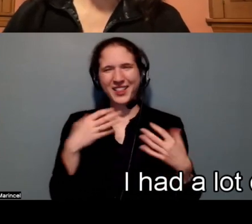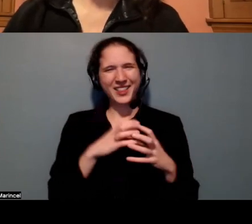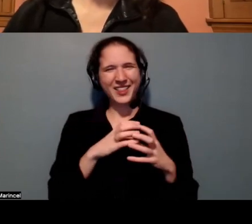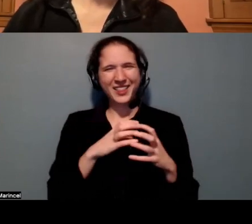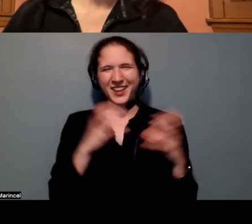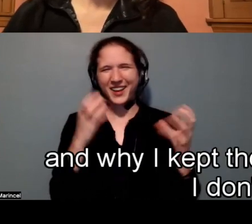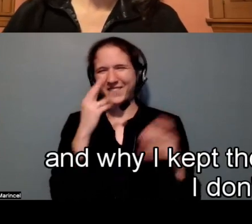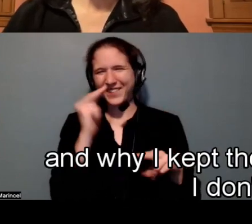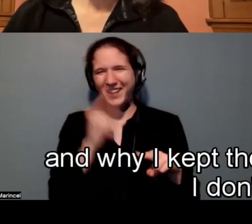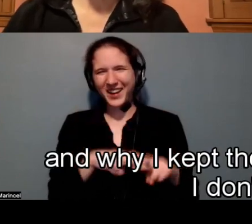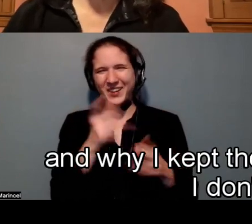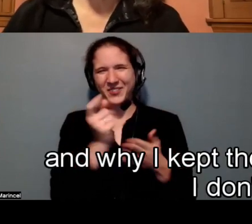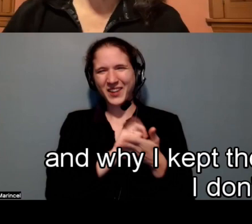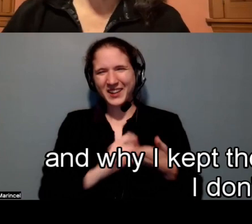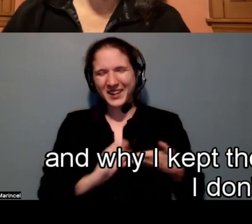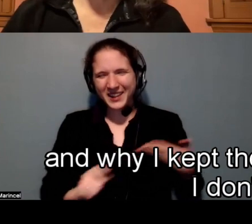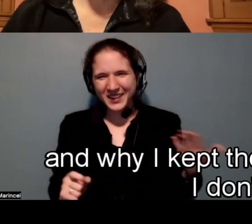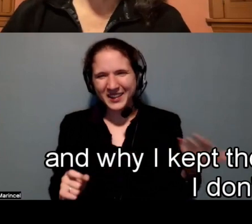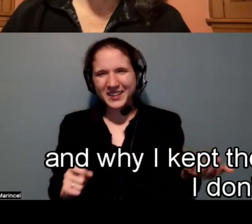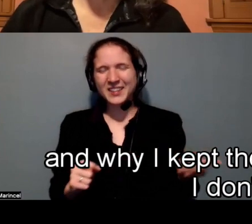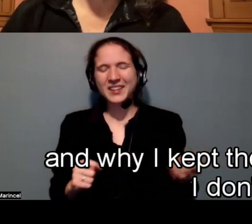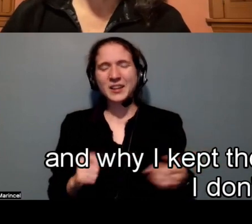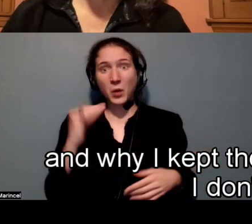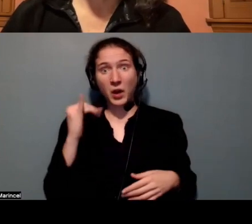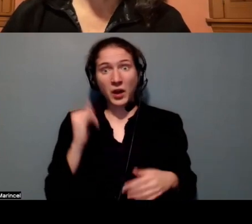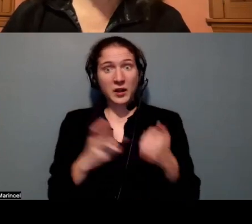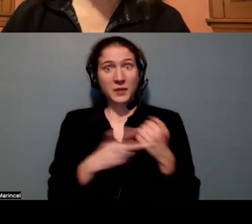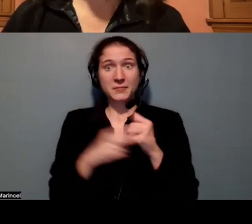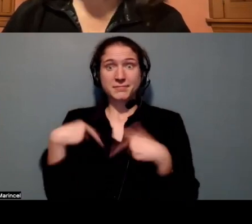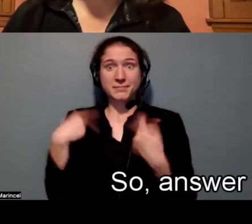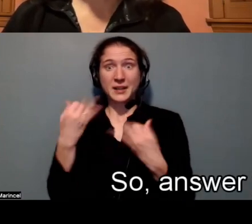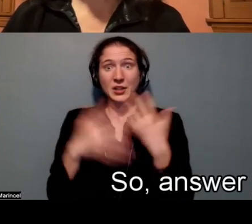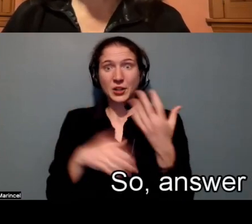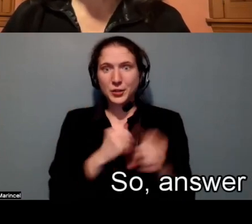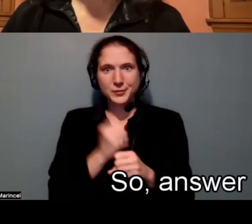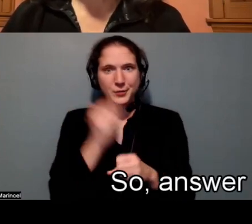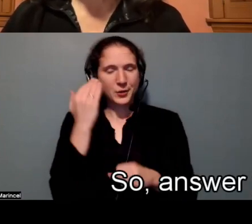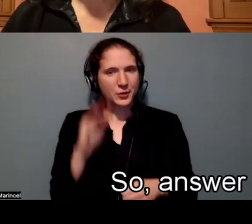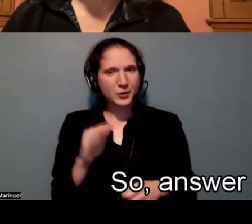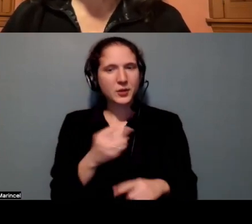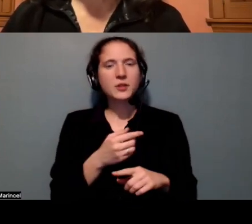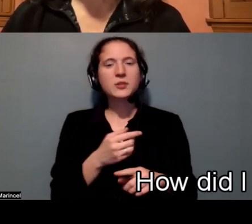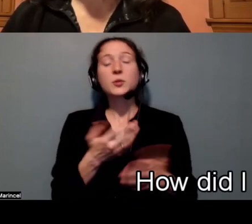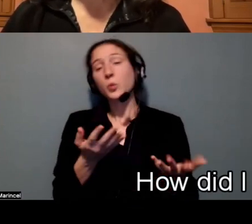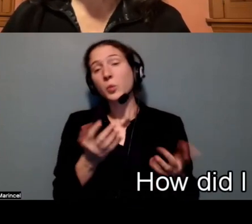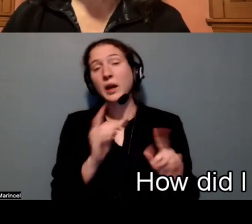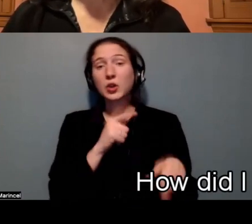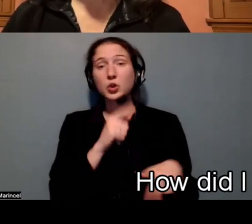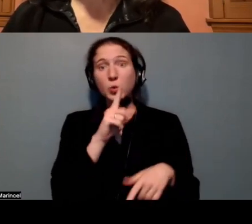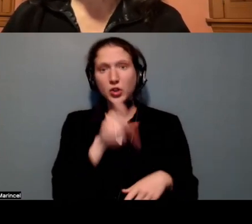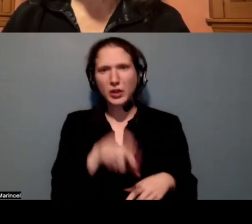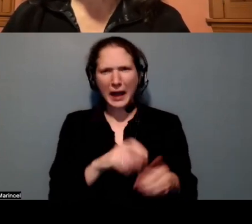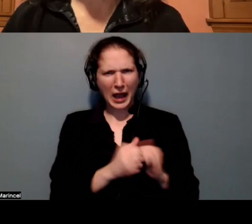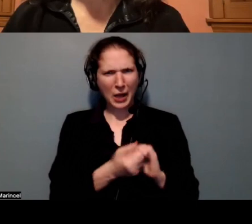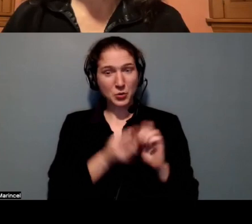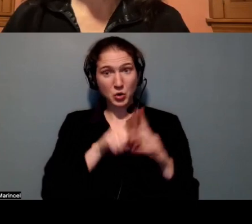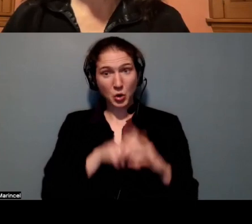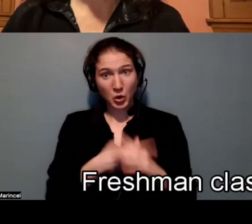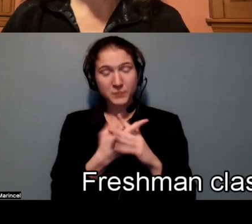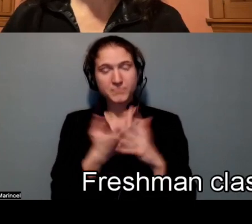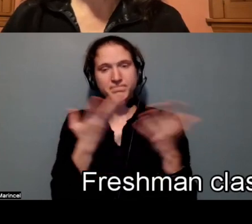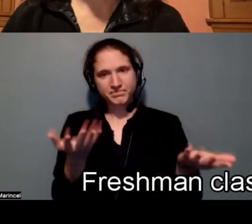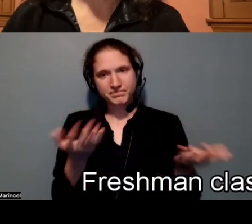writing. And why I kept these all these years, I don't know. Mm. But, so to answer your question, how did I get started? Well,